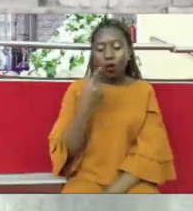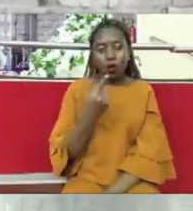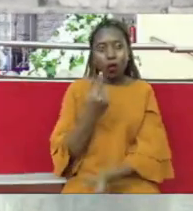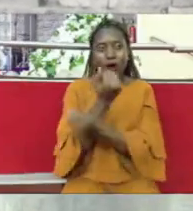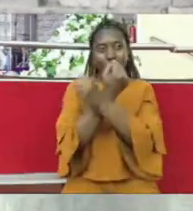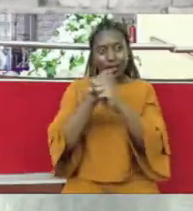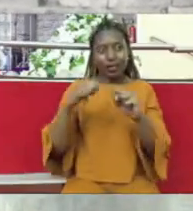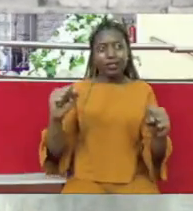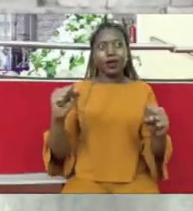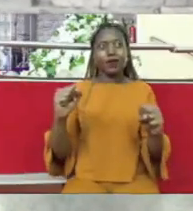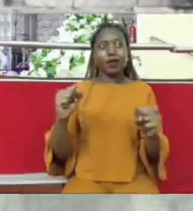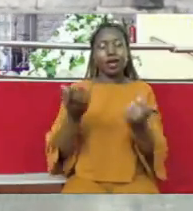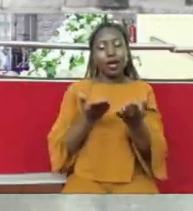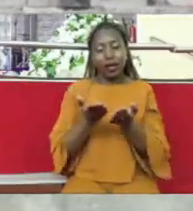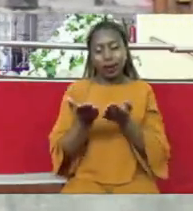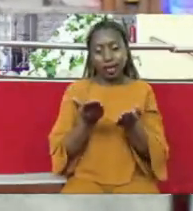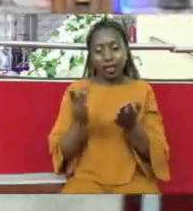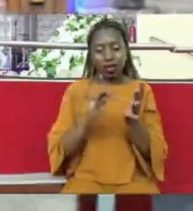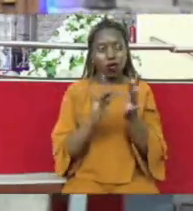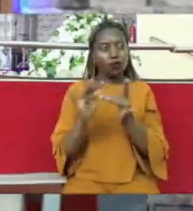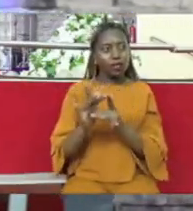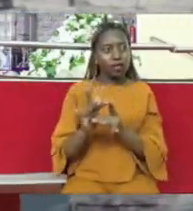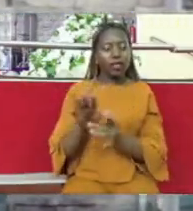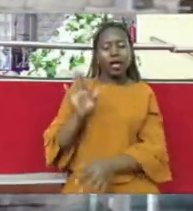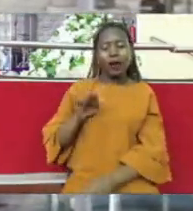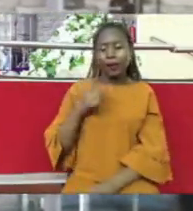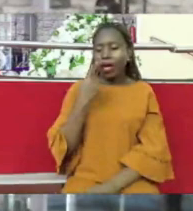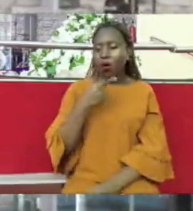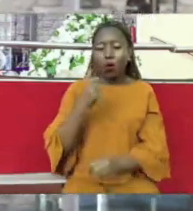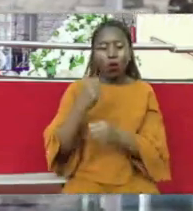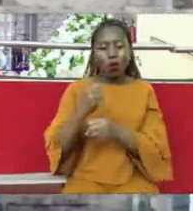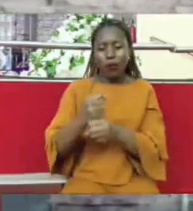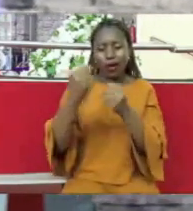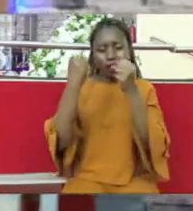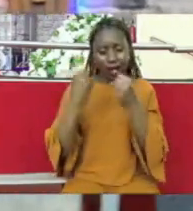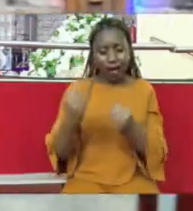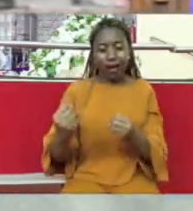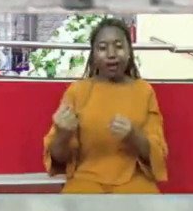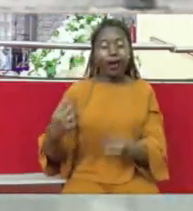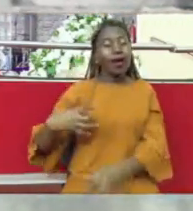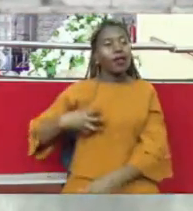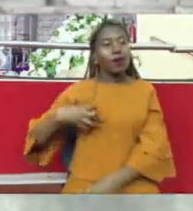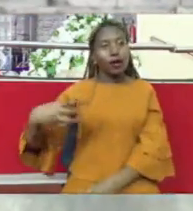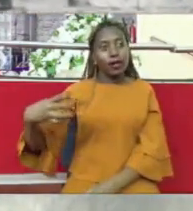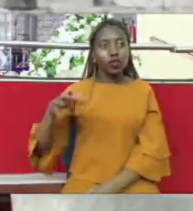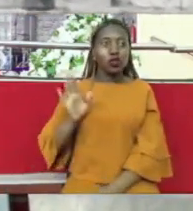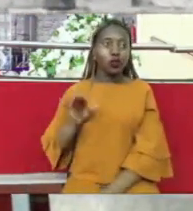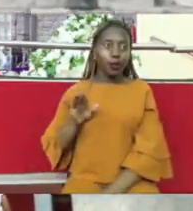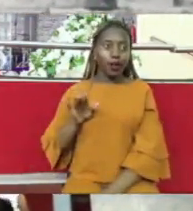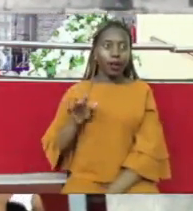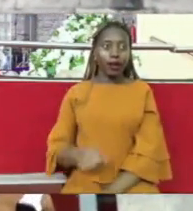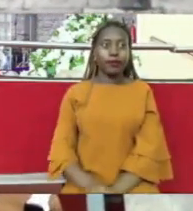in the ministry of Jesus Christ, women who worked hard and they were rich women. Ambao walikuwa ni